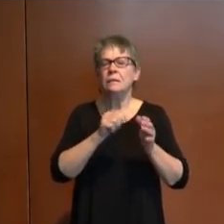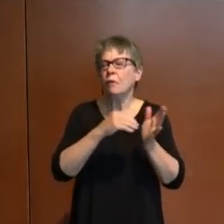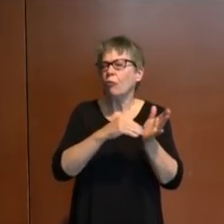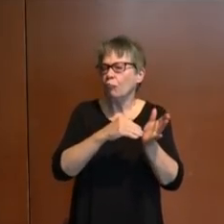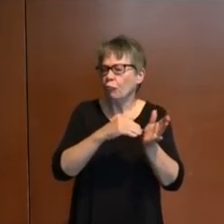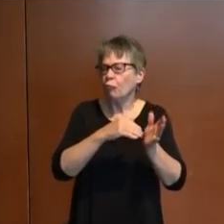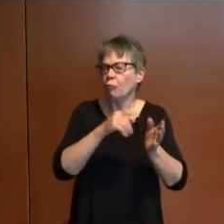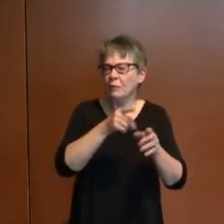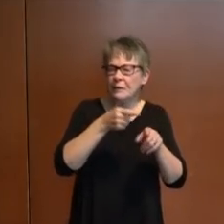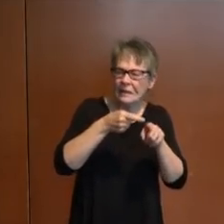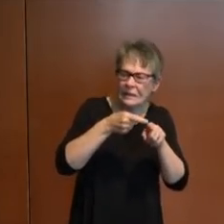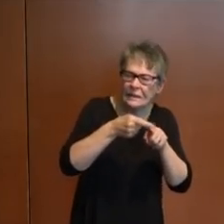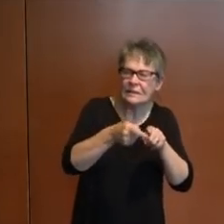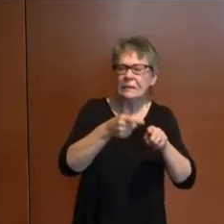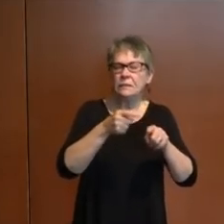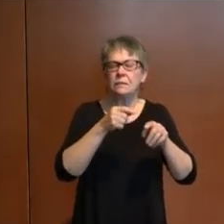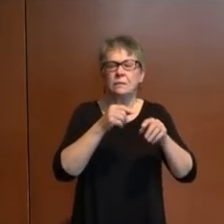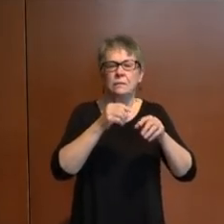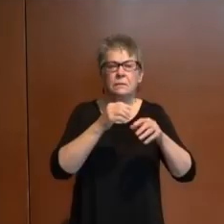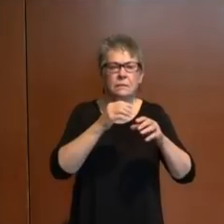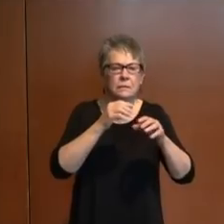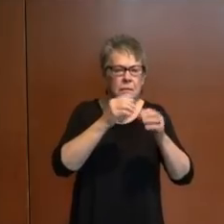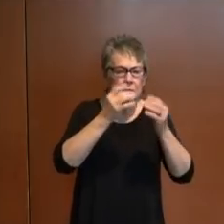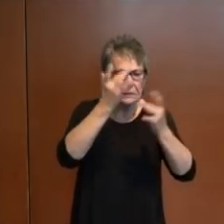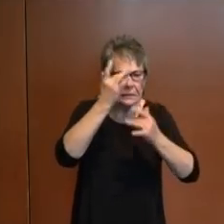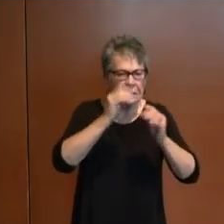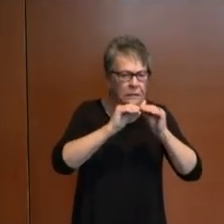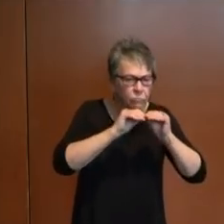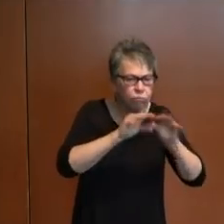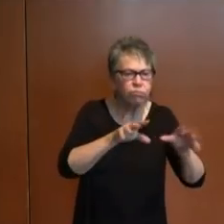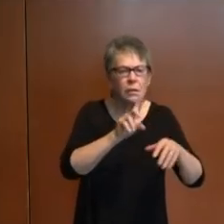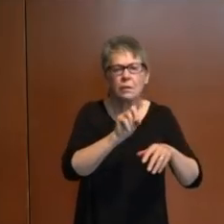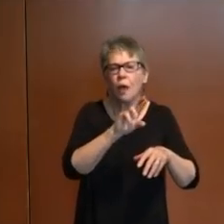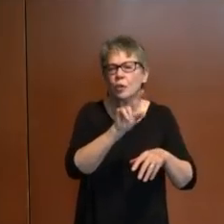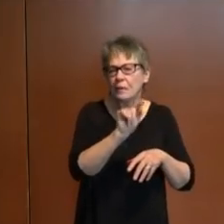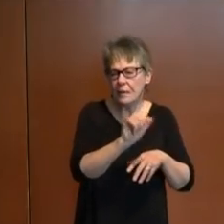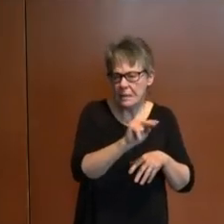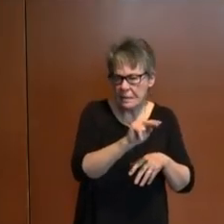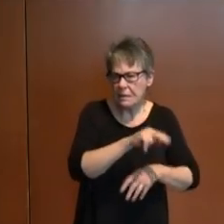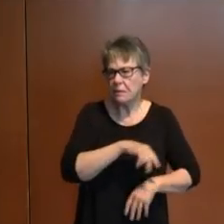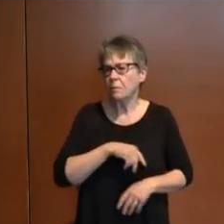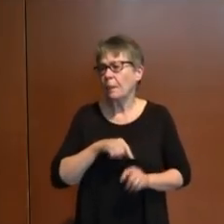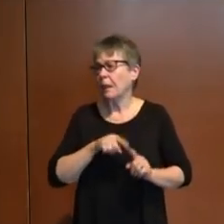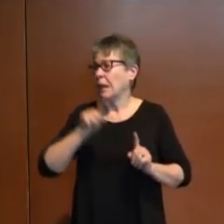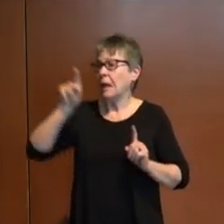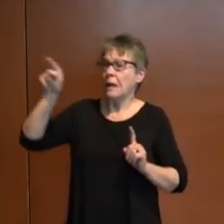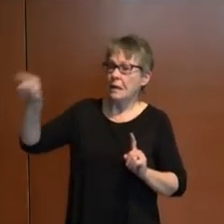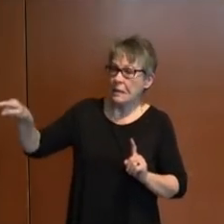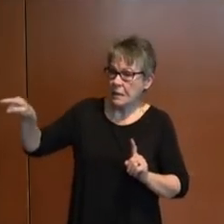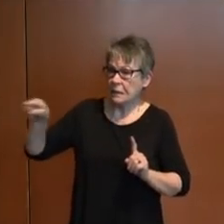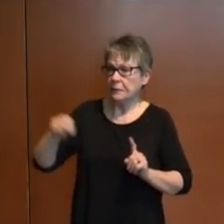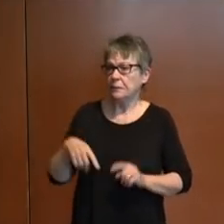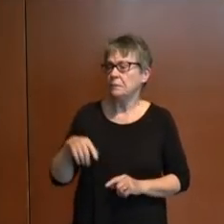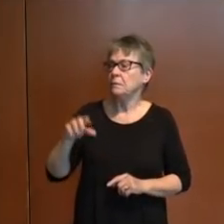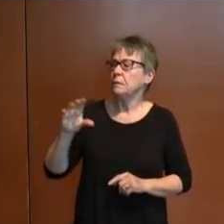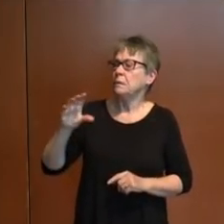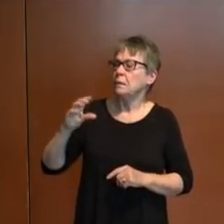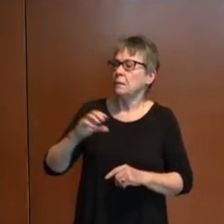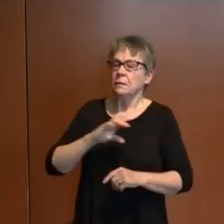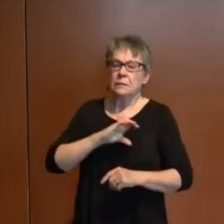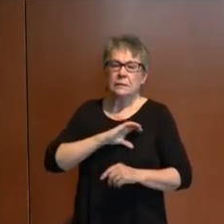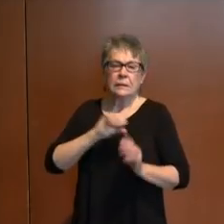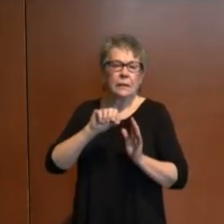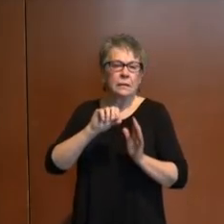Colonel Pat Callahan. To my left, among many others of our team, including the Director of the Department of Homeland Security, Jared Maples, who's with